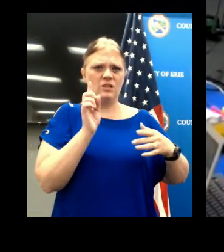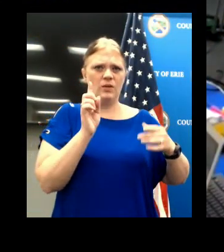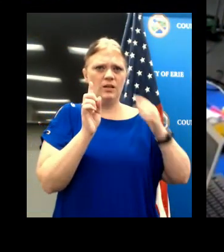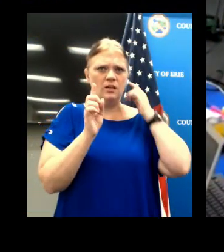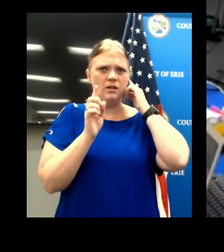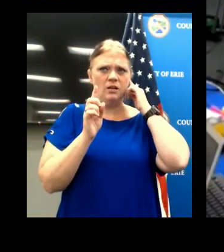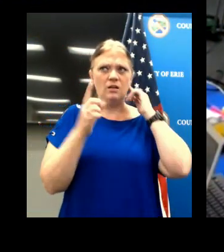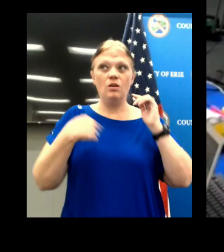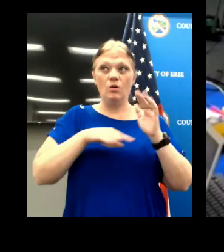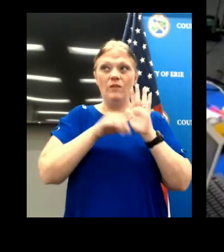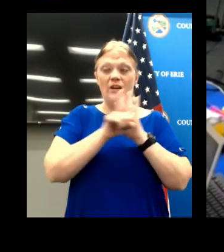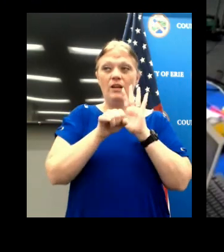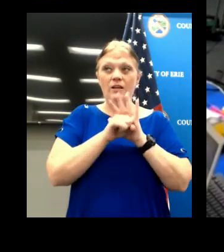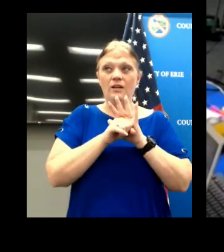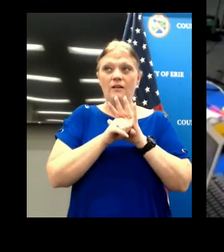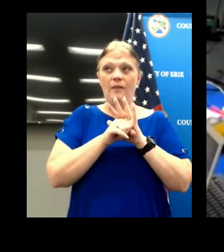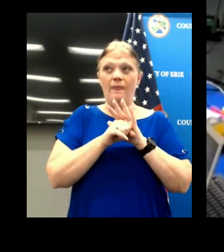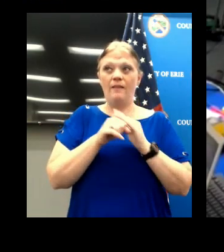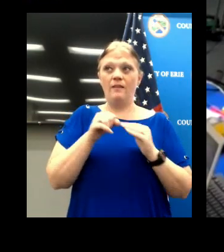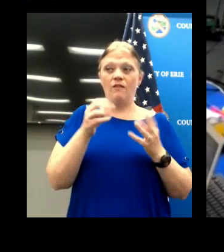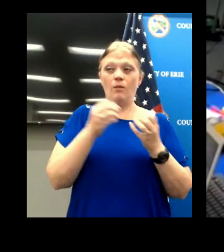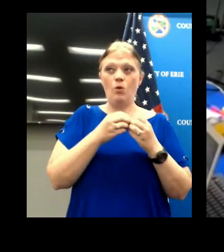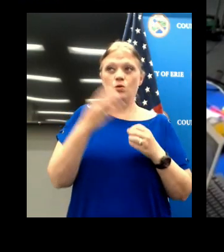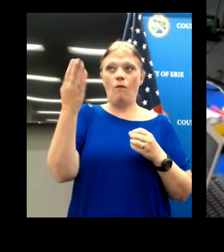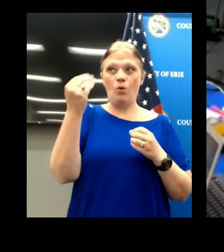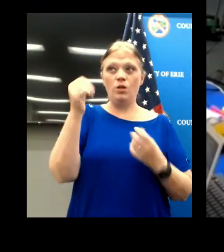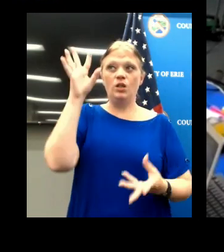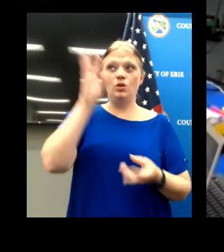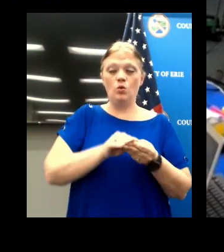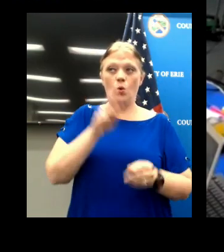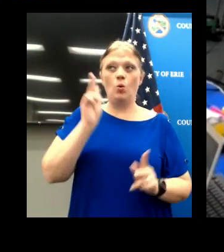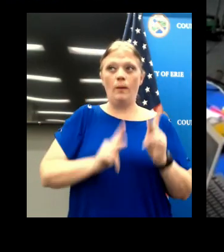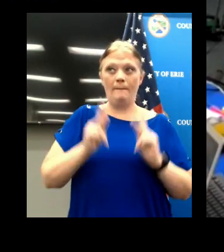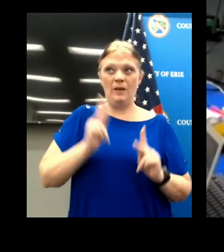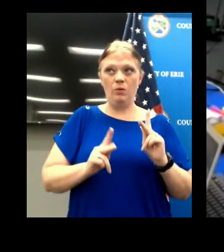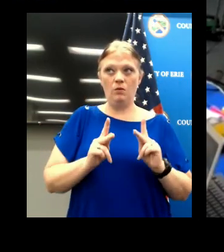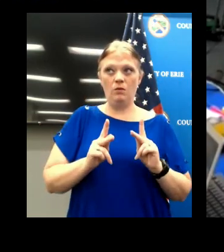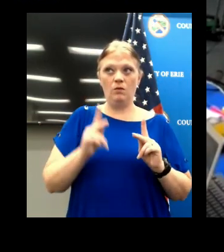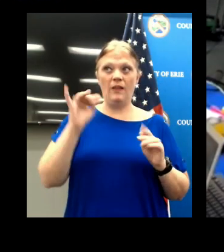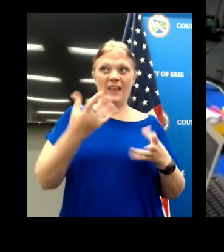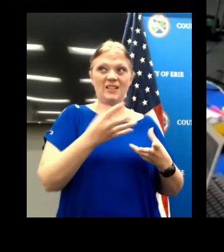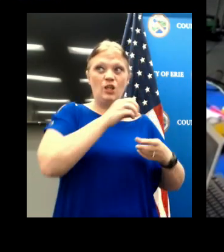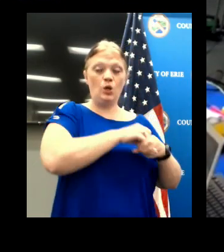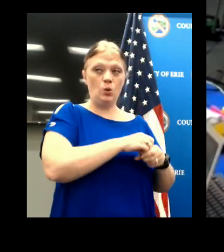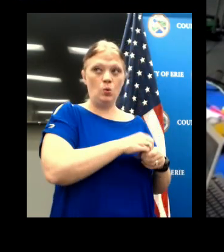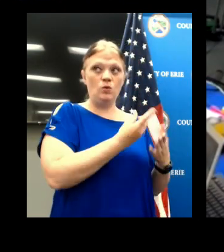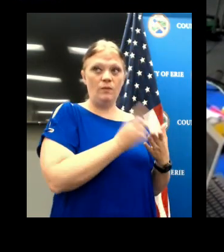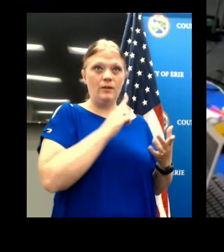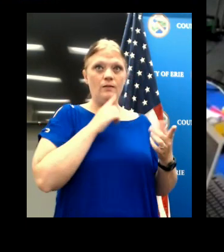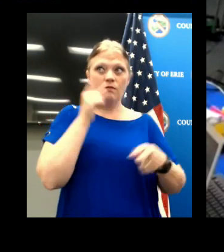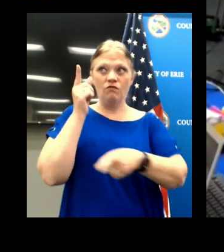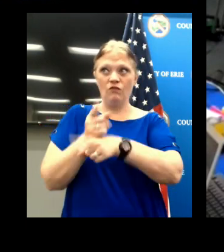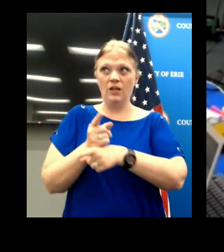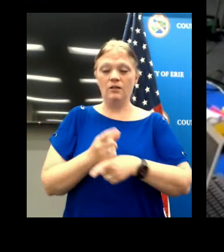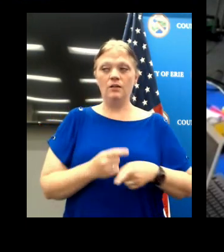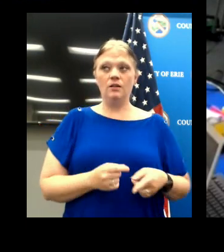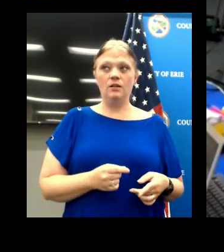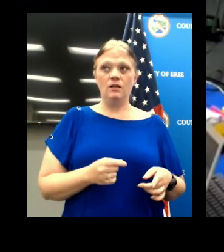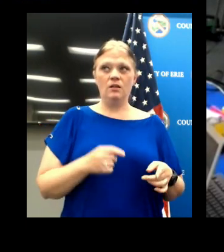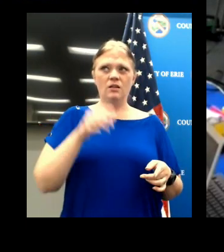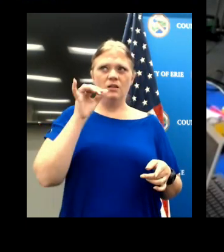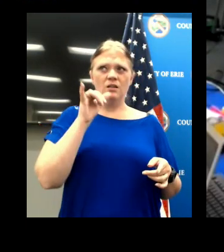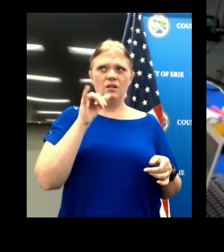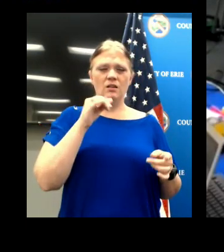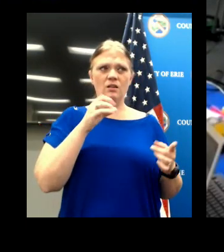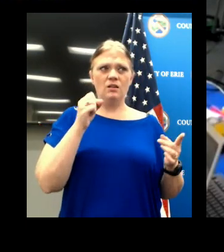so we've identified more, so it's 14 total people who've been associated with. That includes the ones from last year. Right. And is that why, Dr.